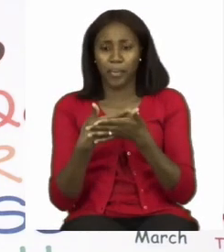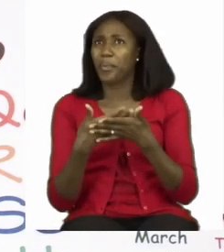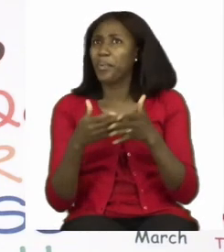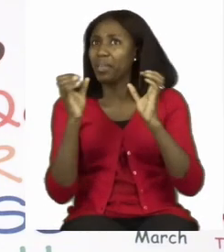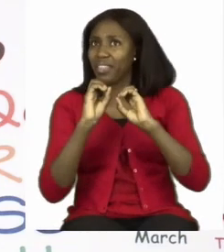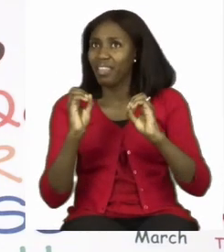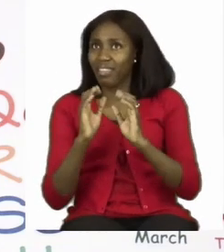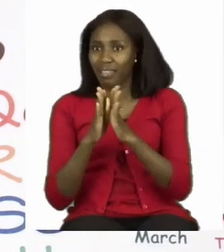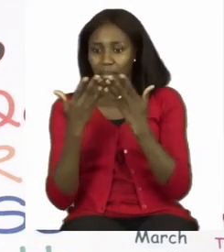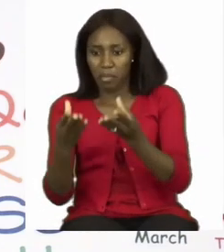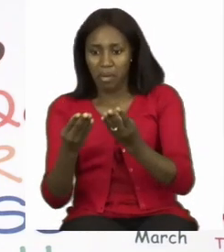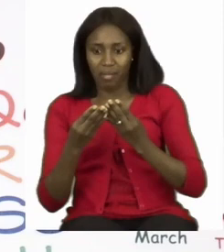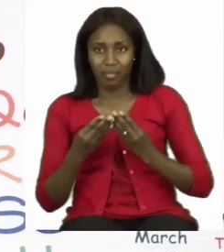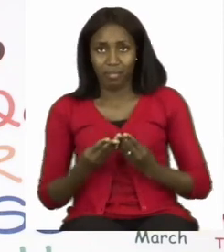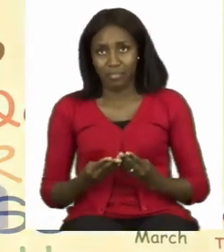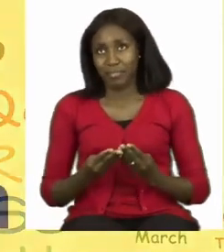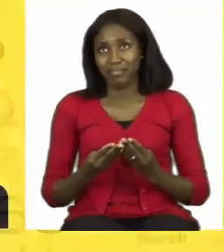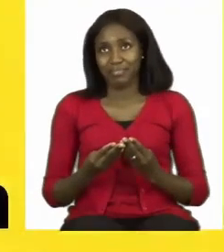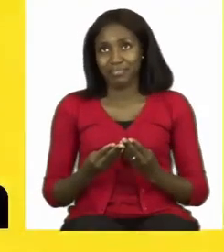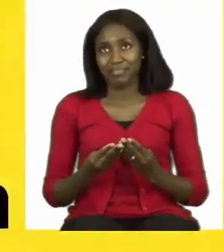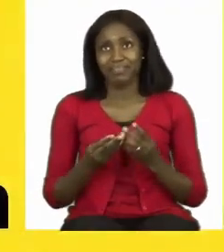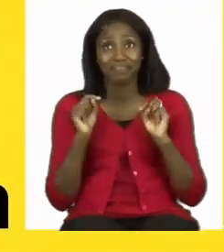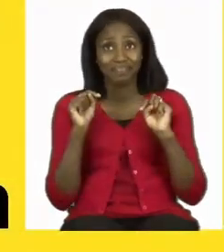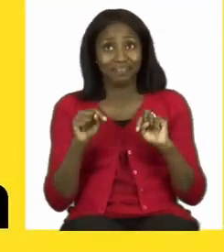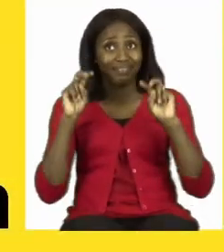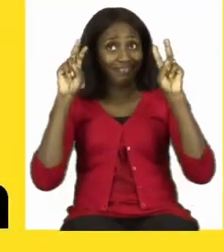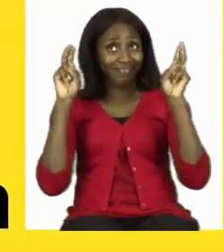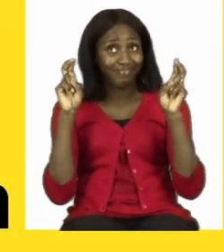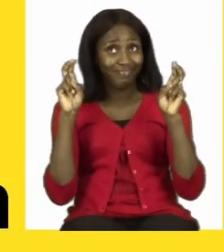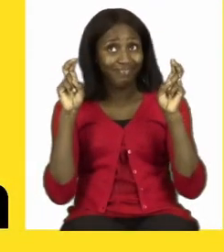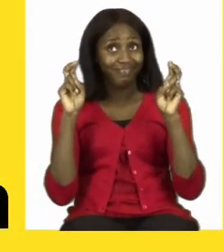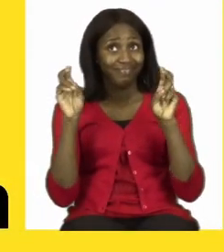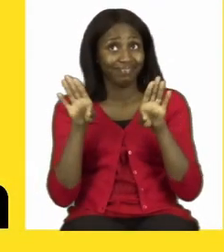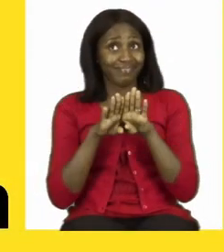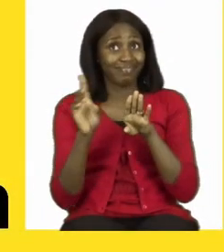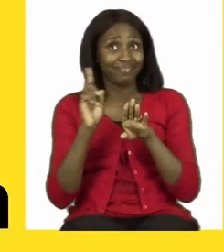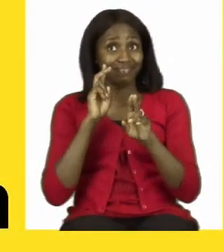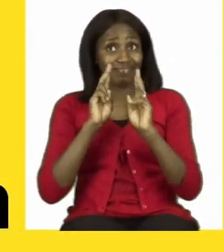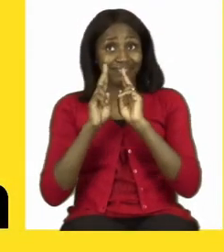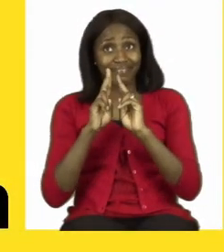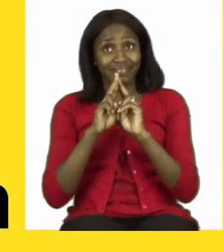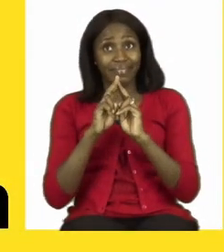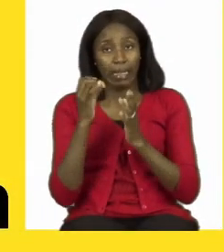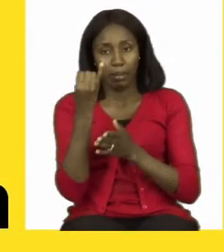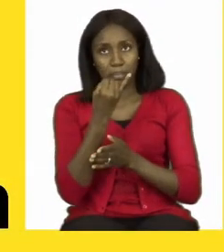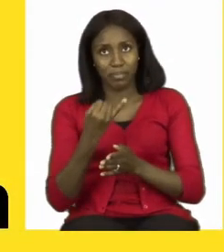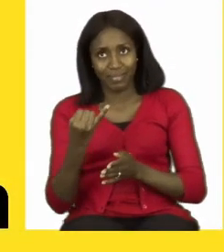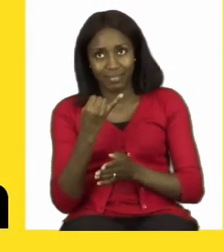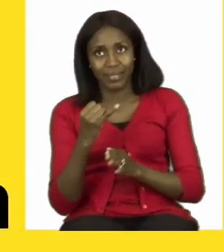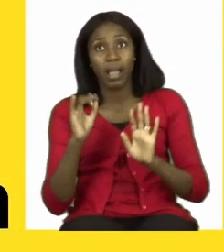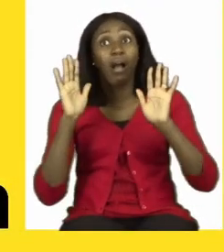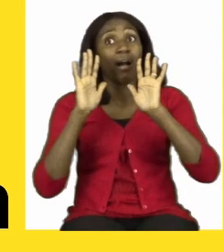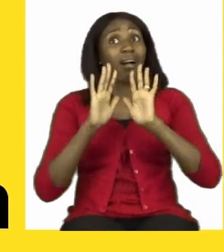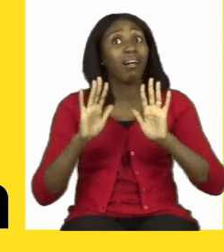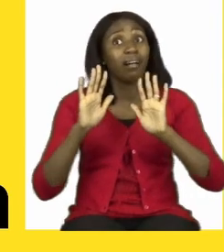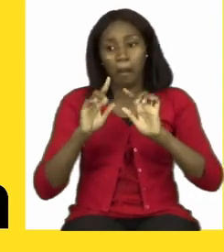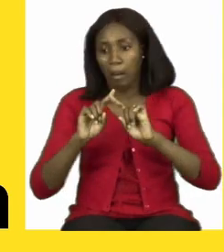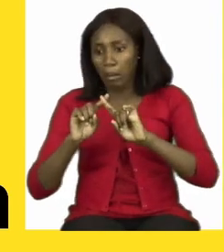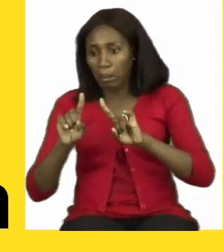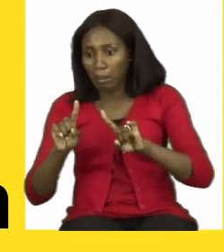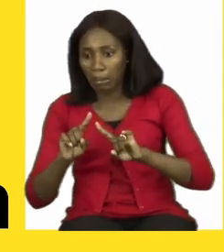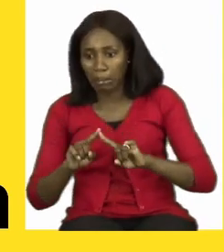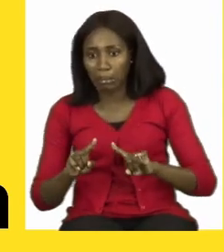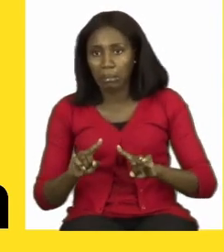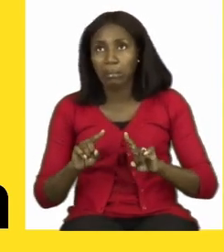anything else. For today's lesson, we will be talking about drawing, coloring,